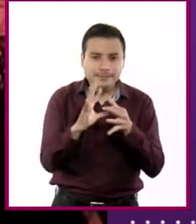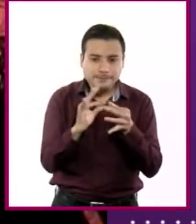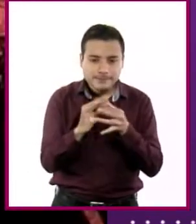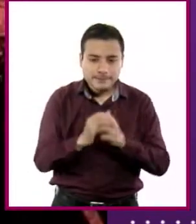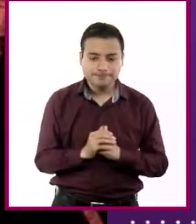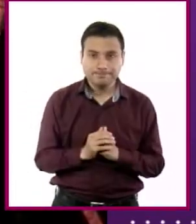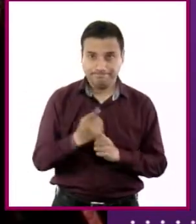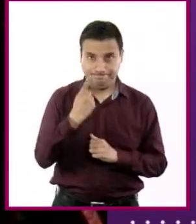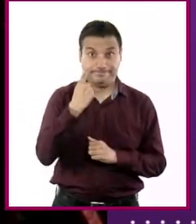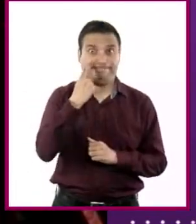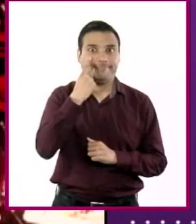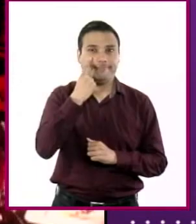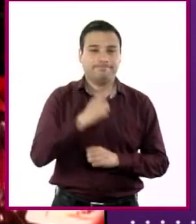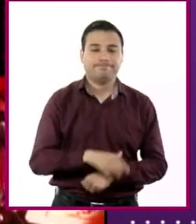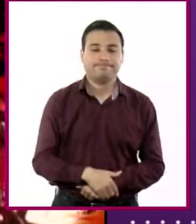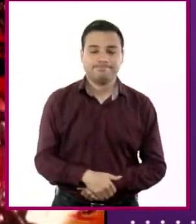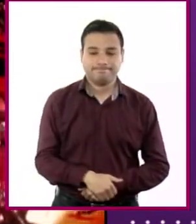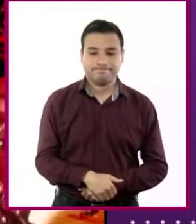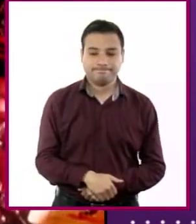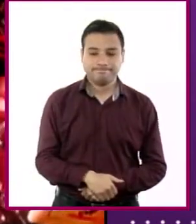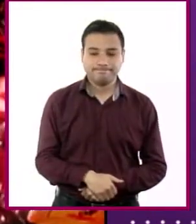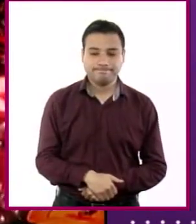Fine. Let's see.